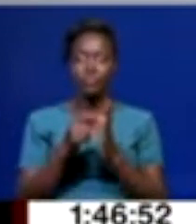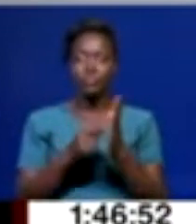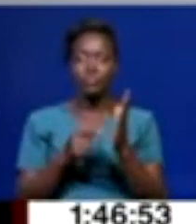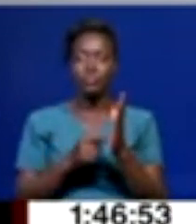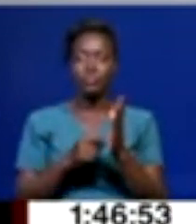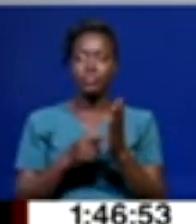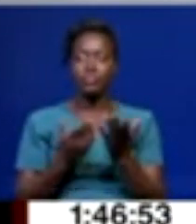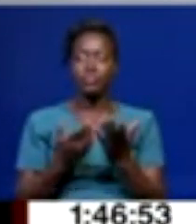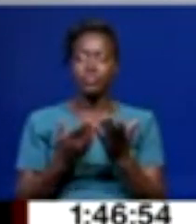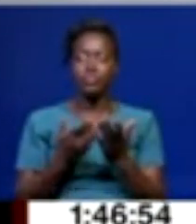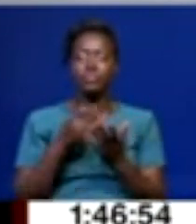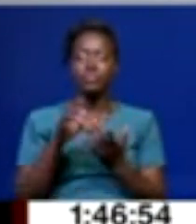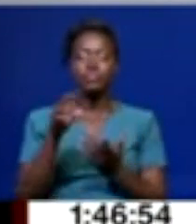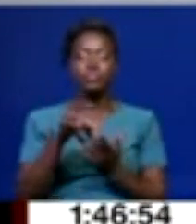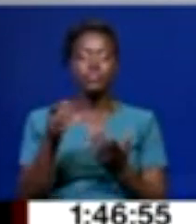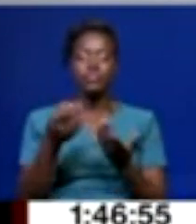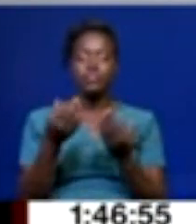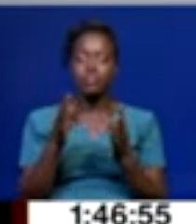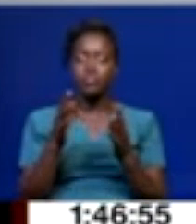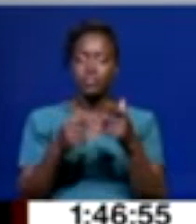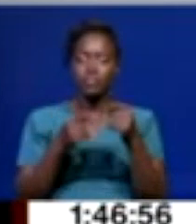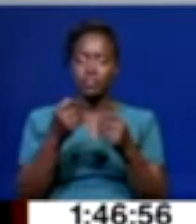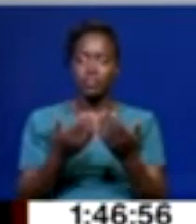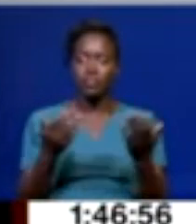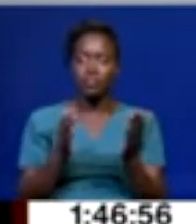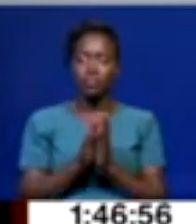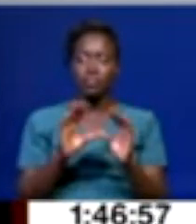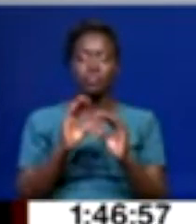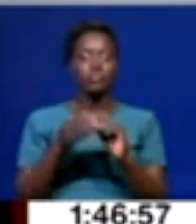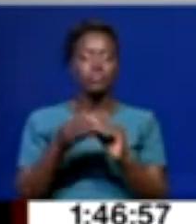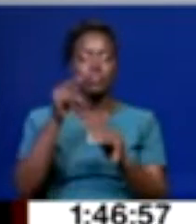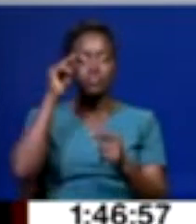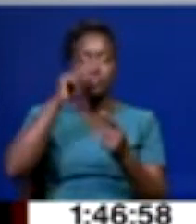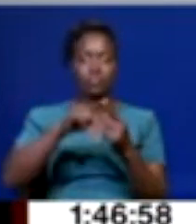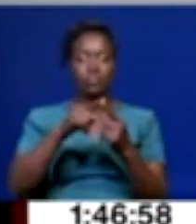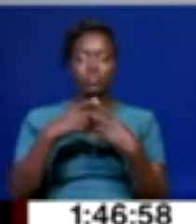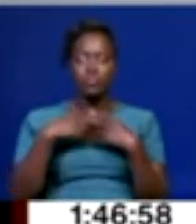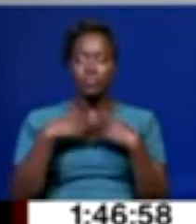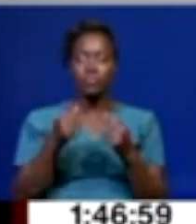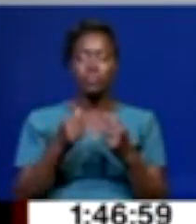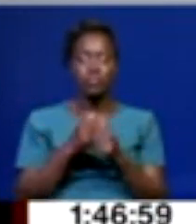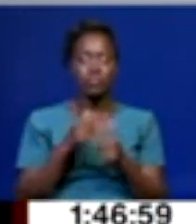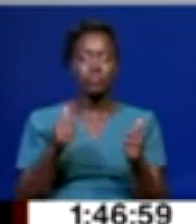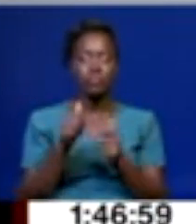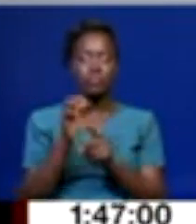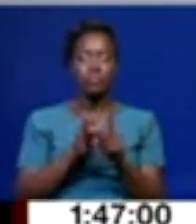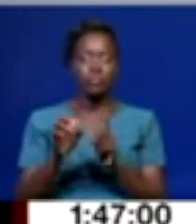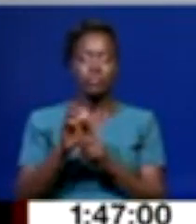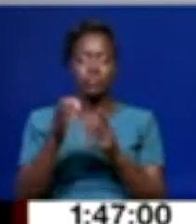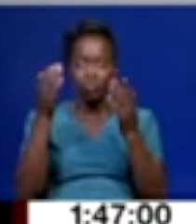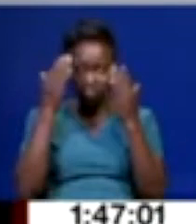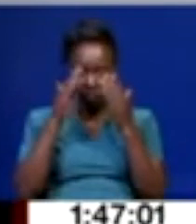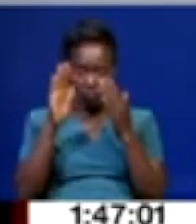prefer lactose-free products. The product aligns with the global shift towards health, wellness, and environmental